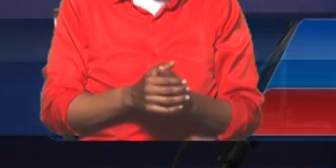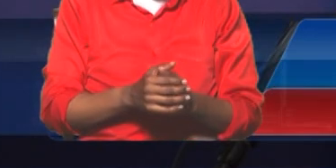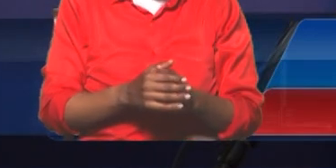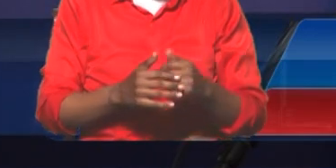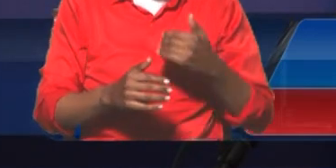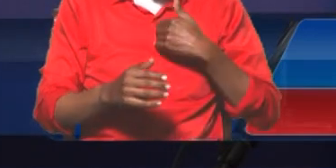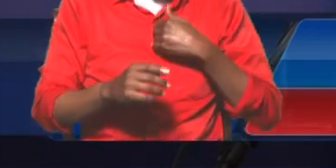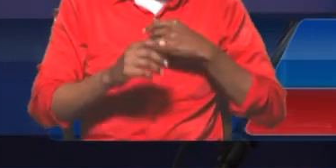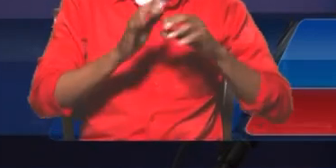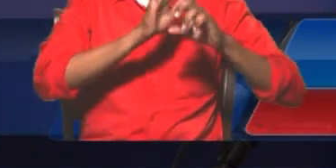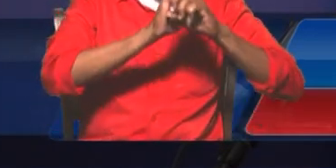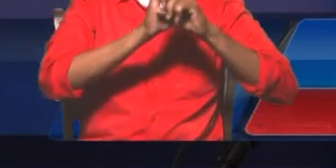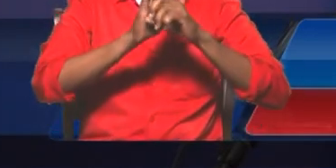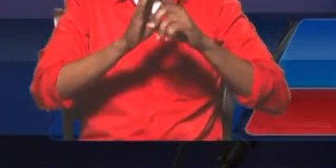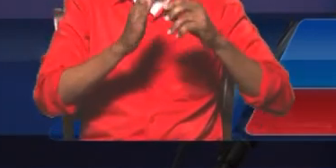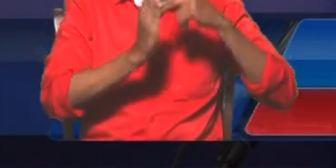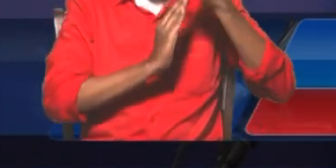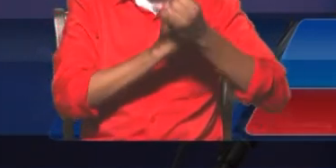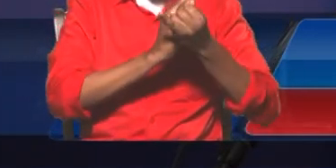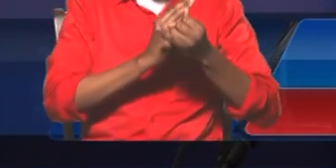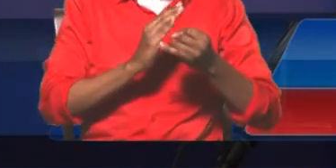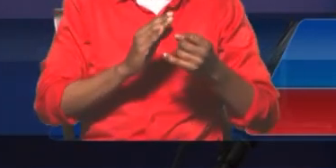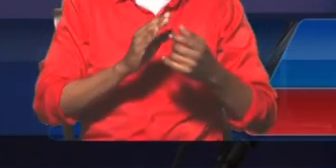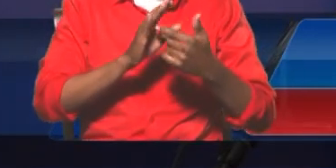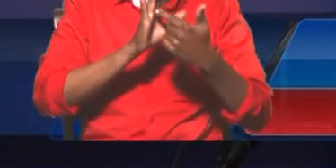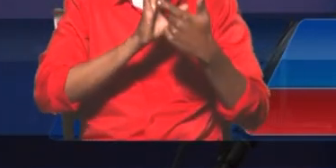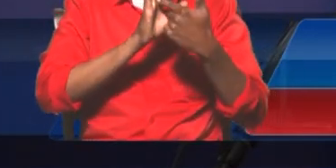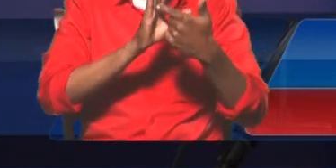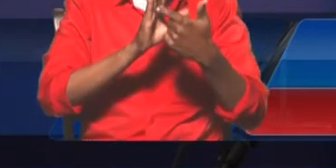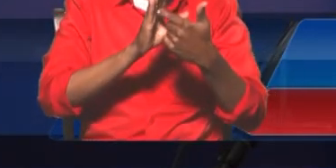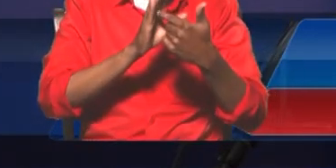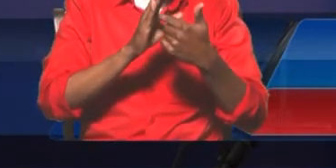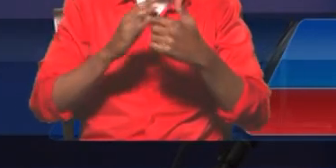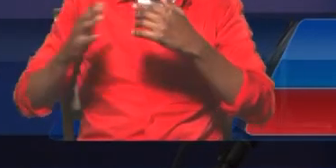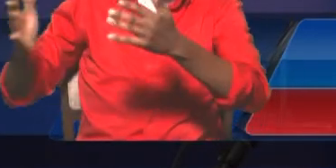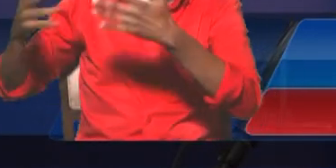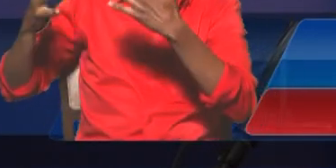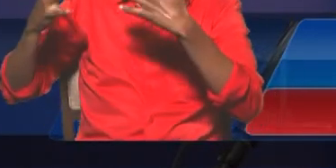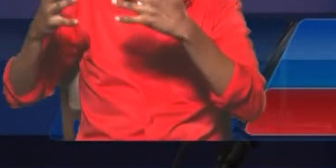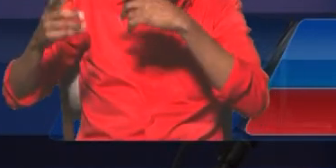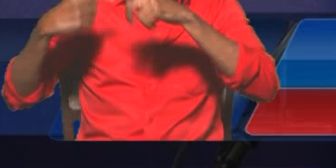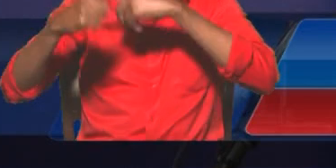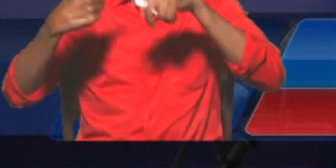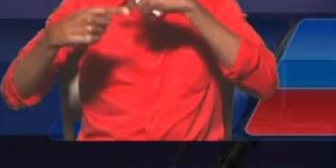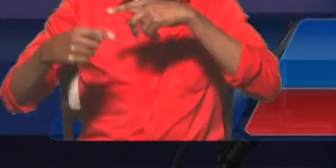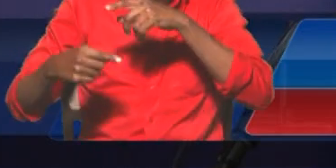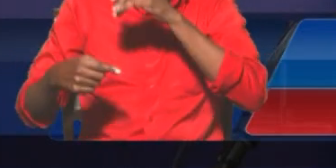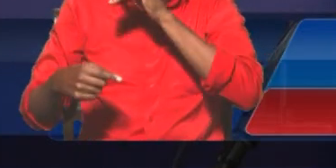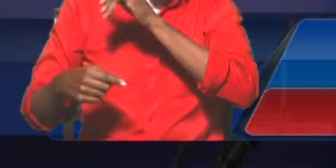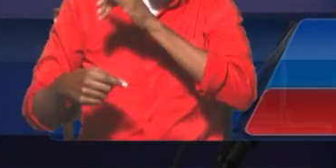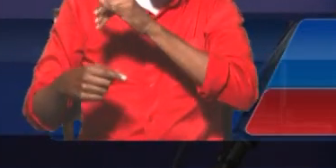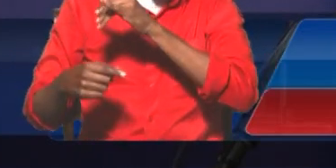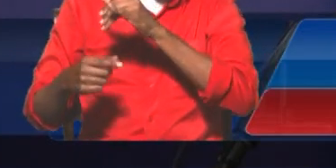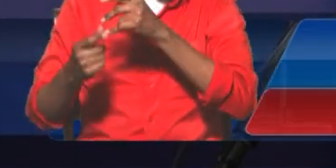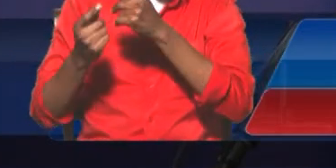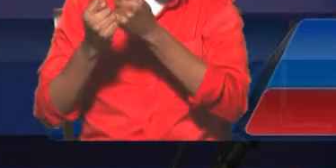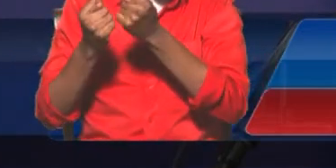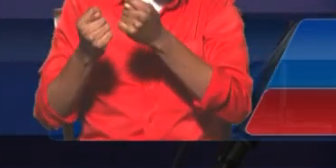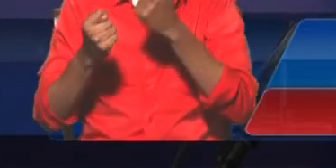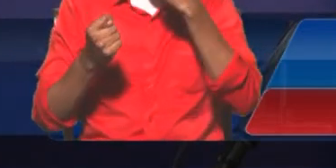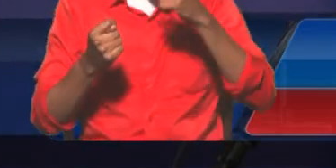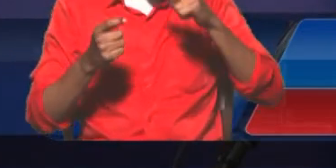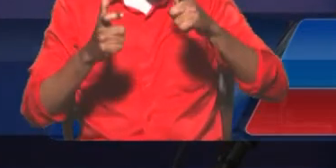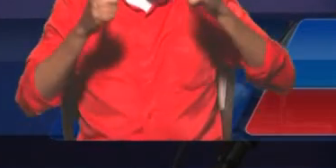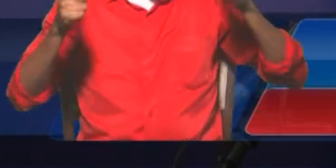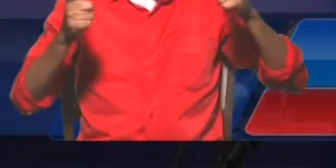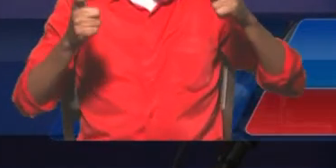demonstration project to validate the offshore wind viability, which would be a template for larger offshore wind projects across the